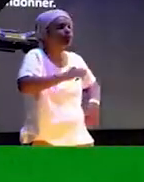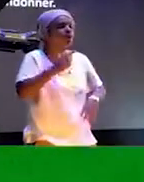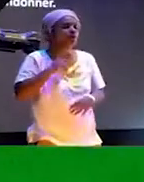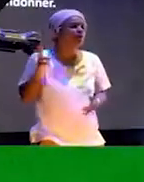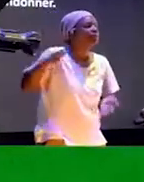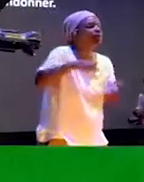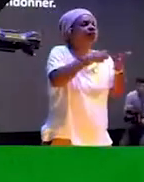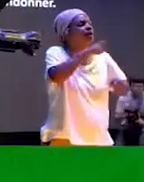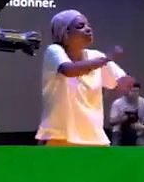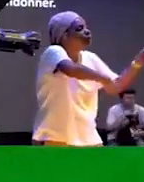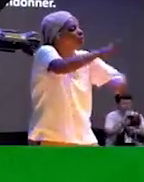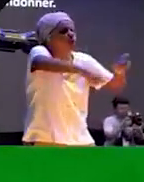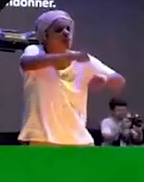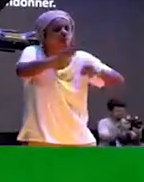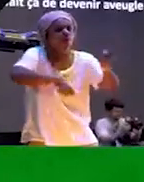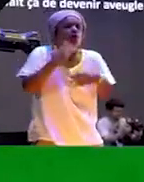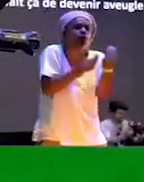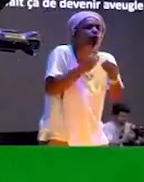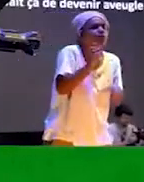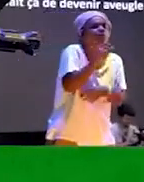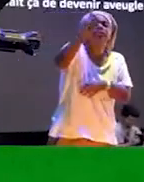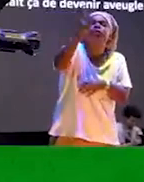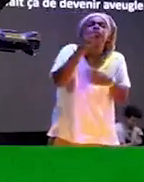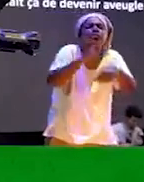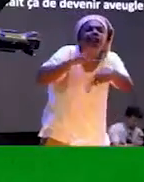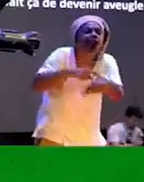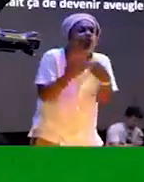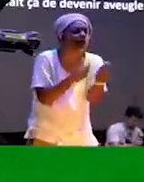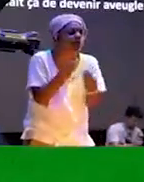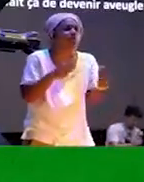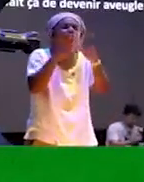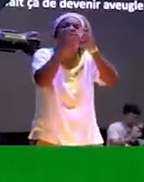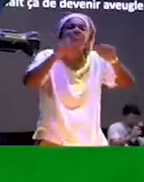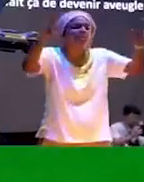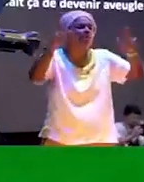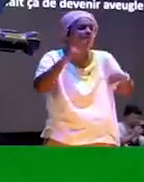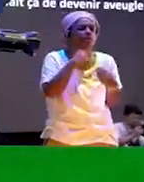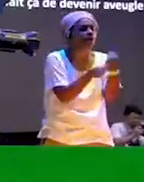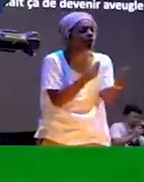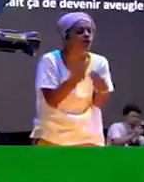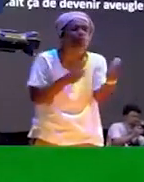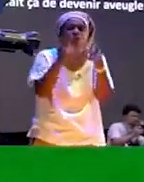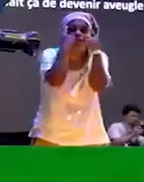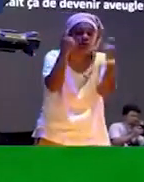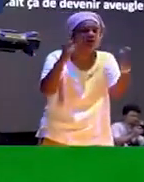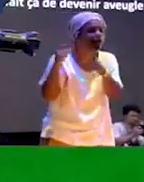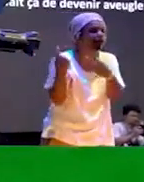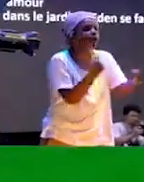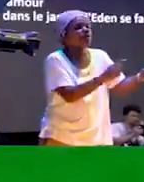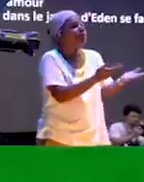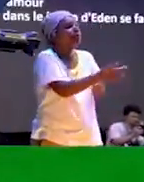begging not to be abandoned. The line between victim and criminal starts to blur. Is this what it feels like to approach blindness?